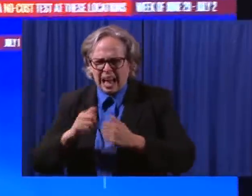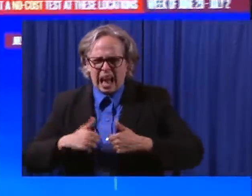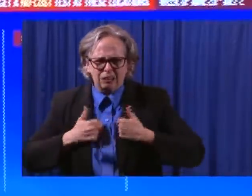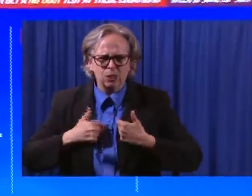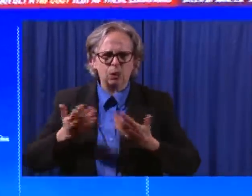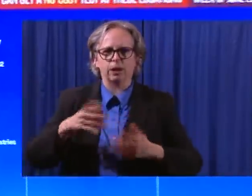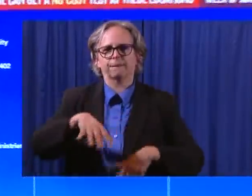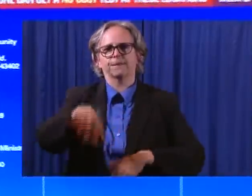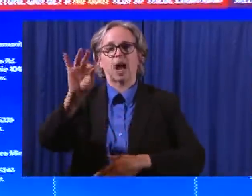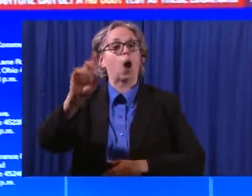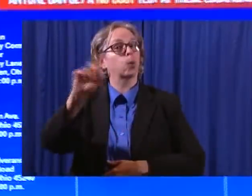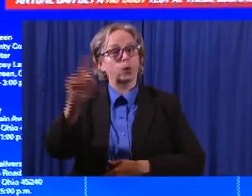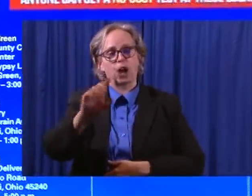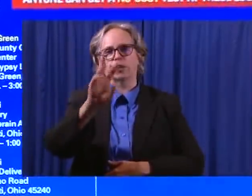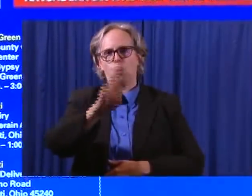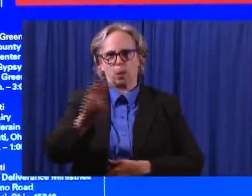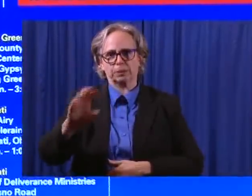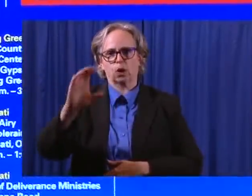visit